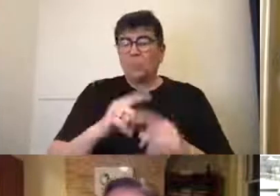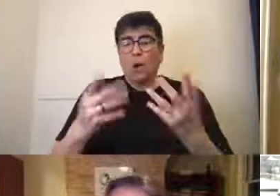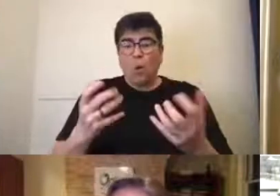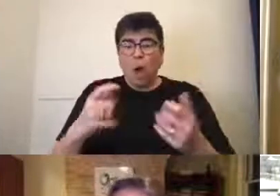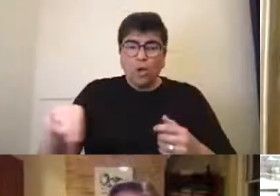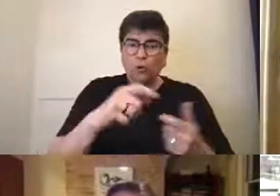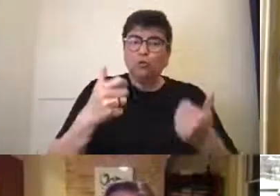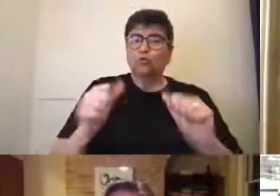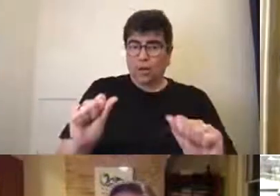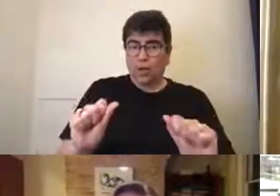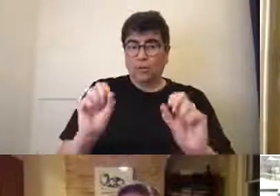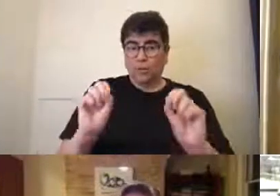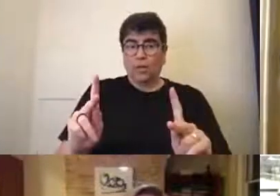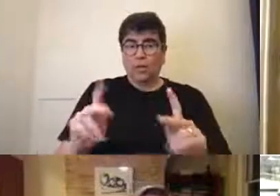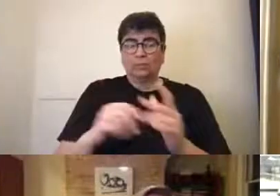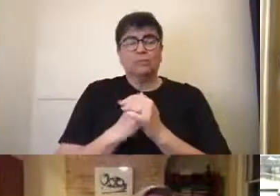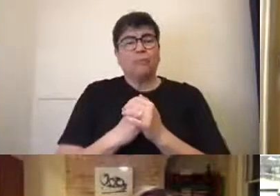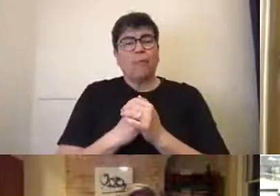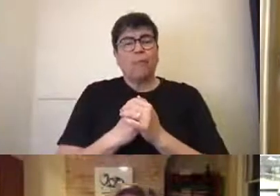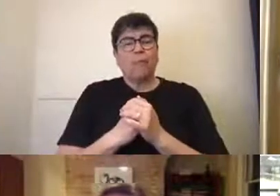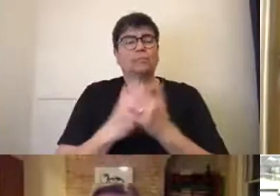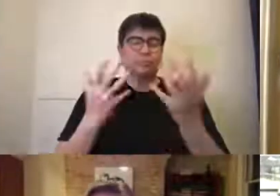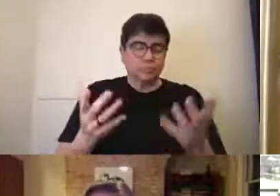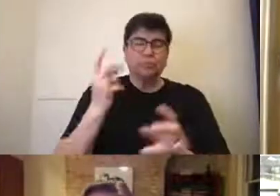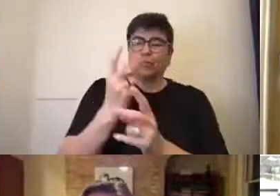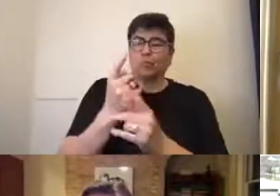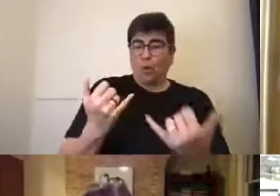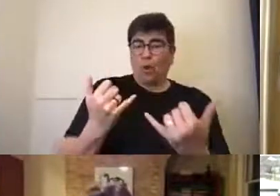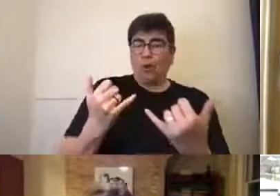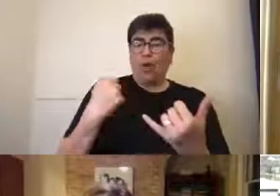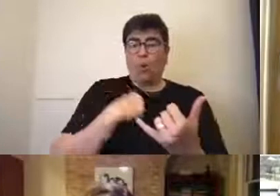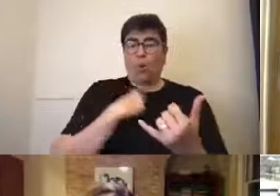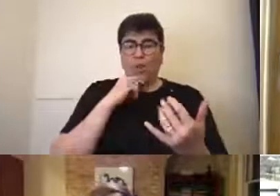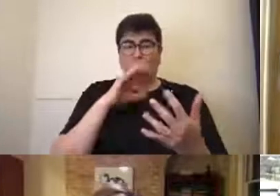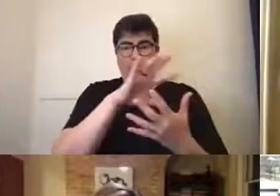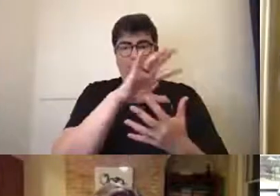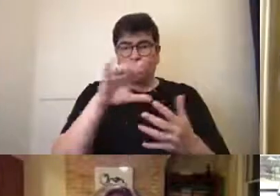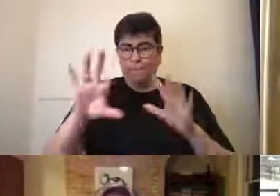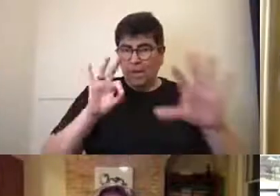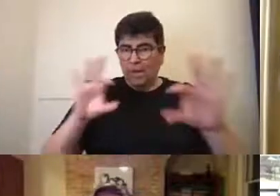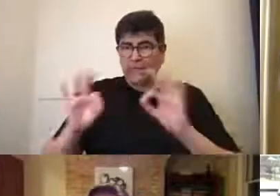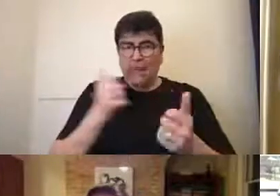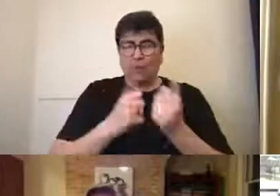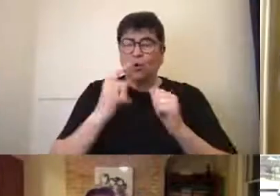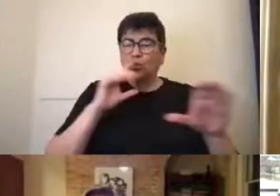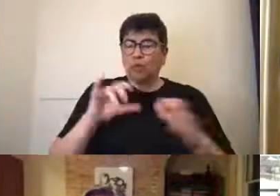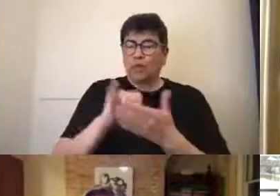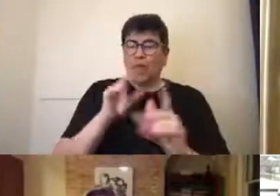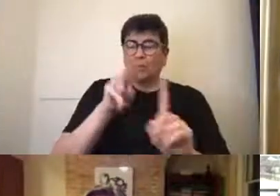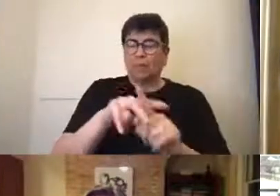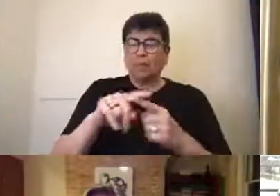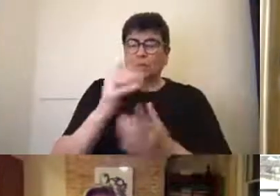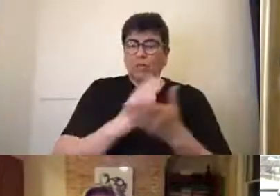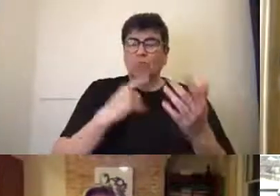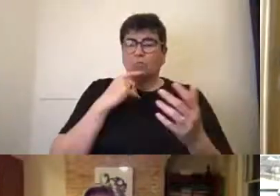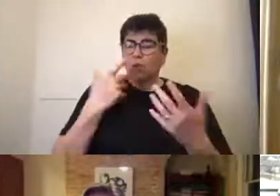try, all right? So right now we have picked, everybody who's doing this assignment to some degree has